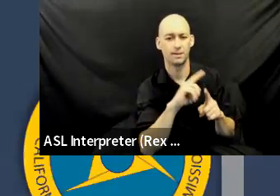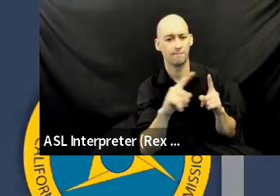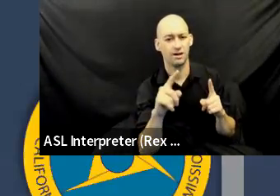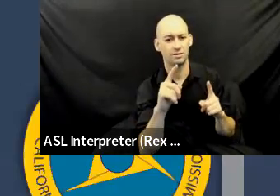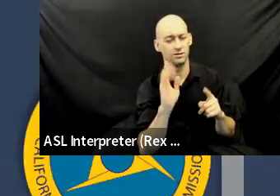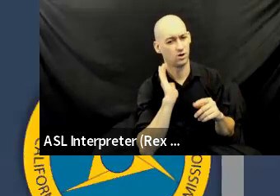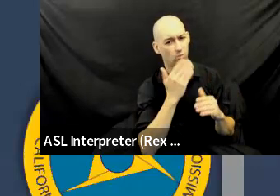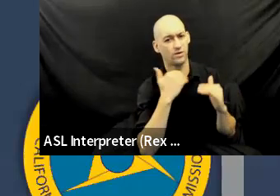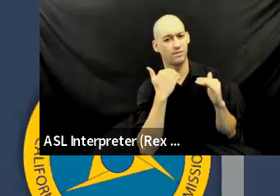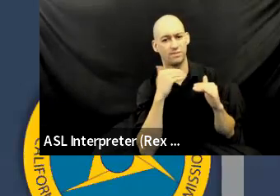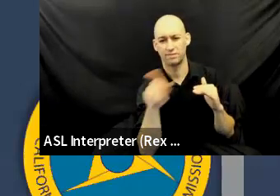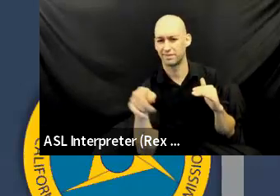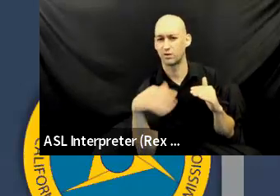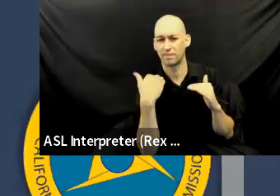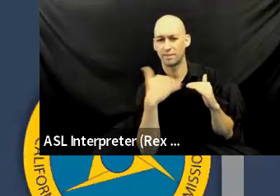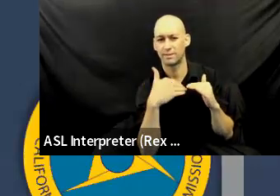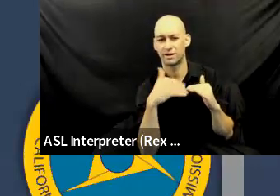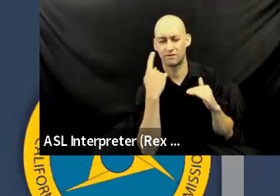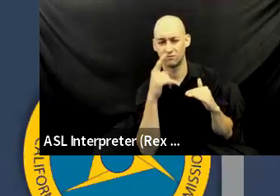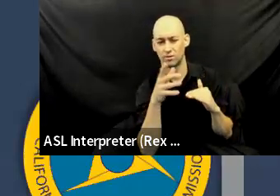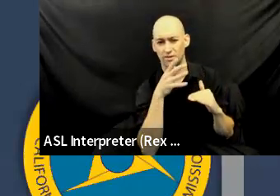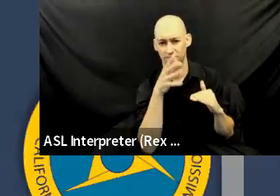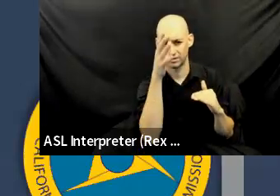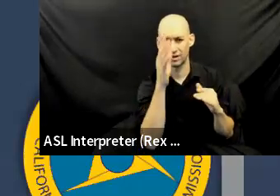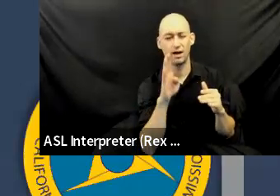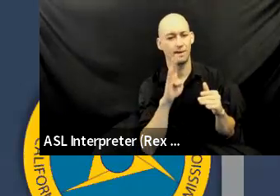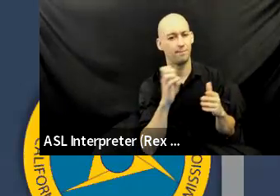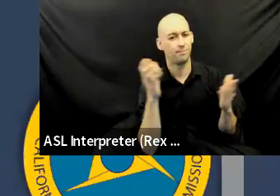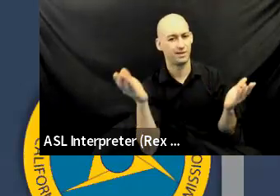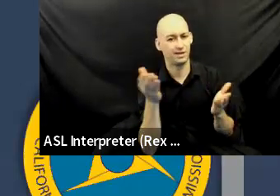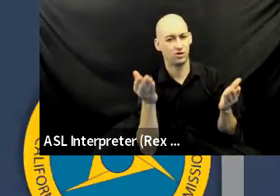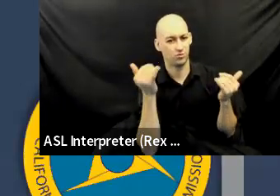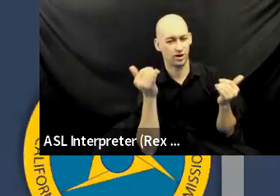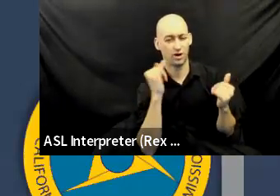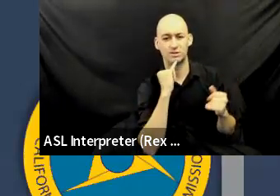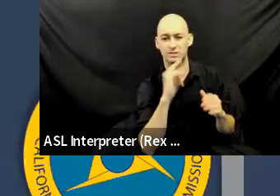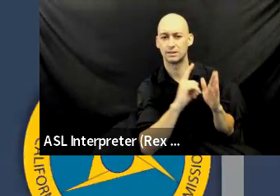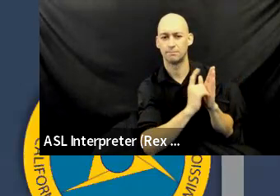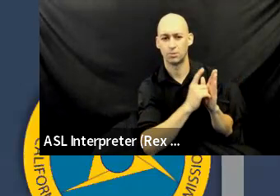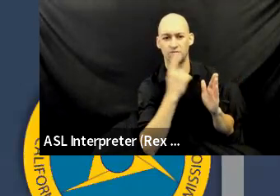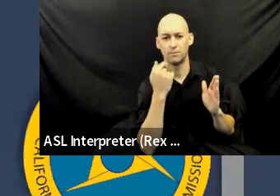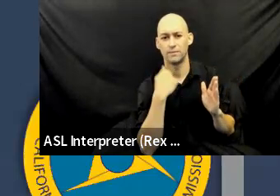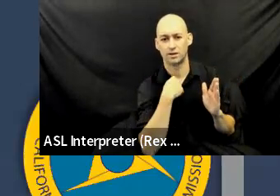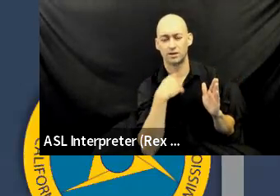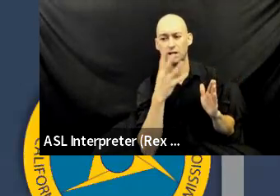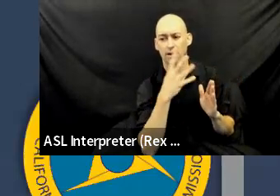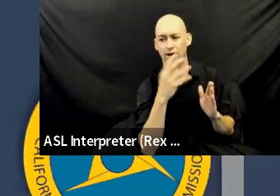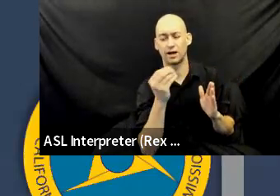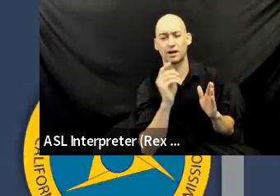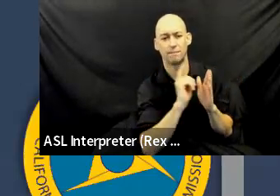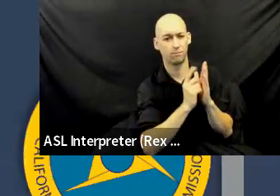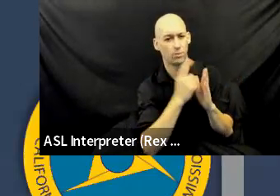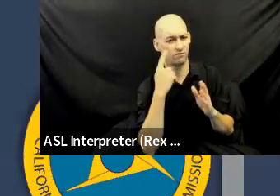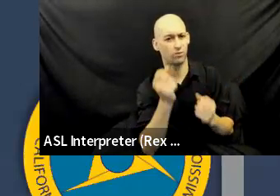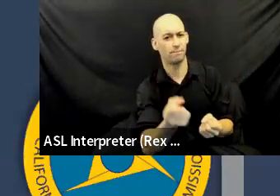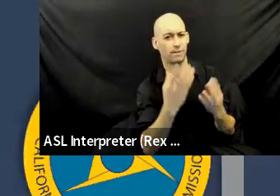limited for my parents. And to be in this place right now is a moment for me, but it's also a moment for so many